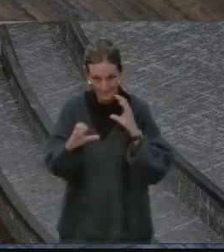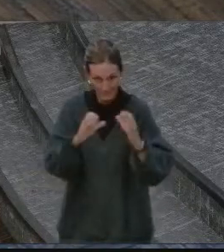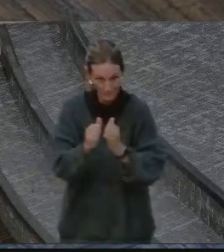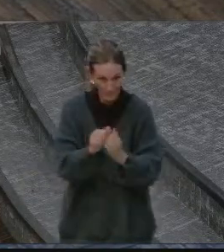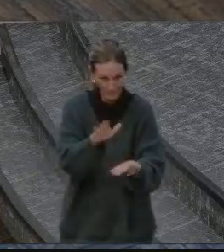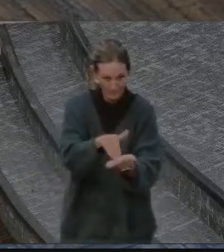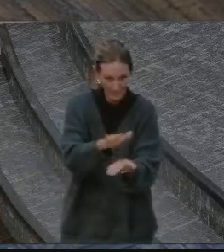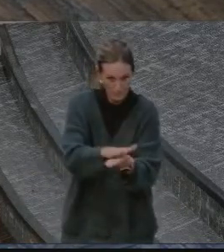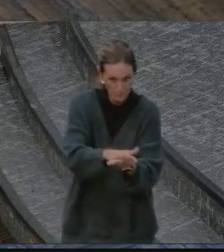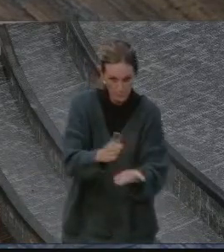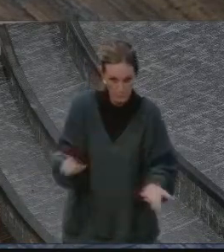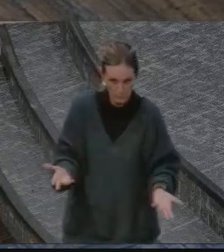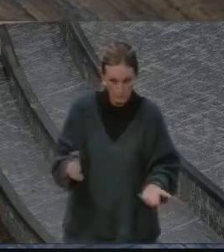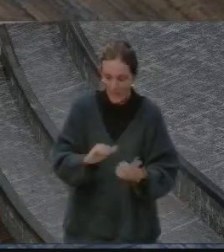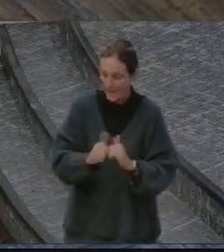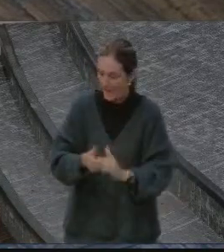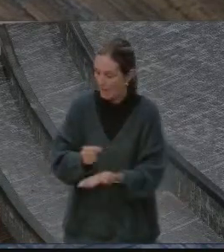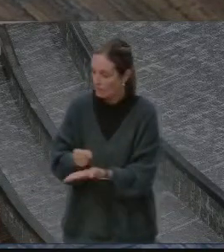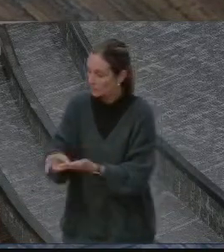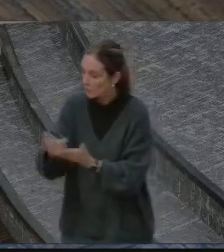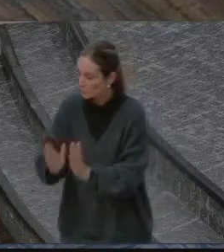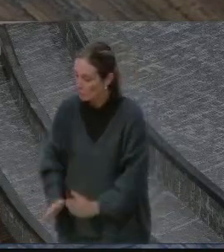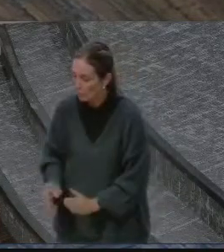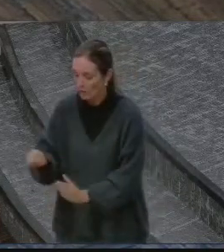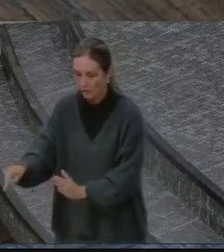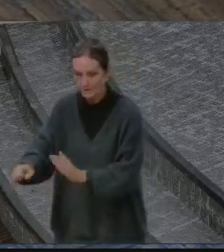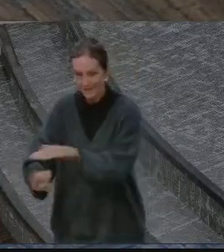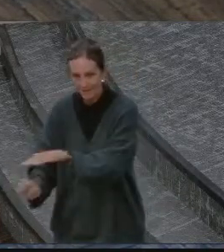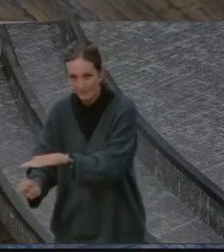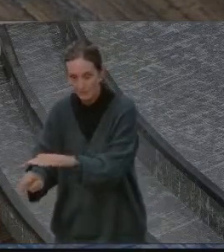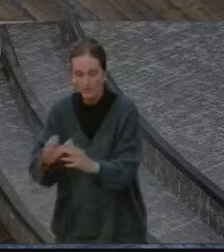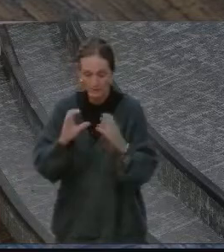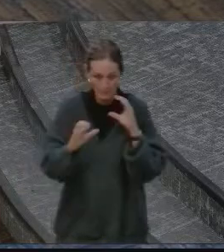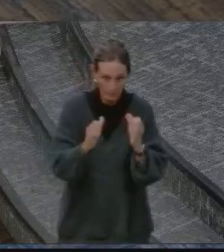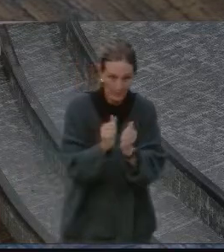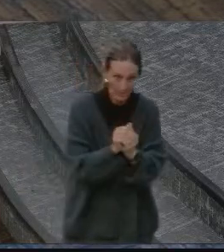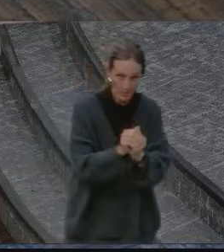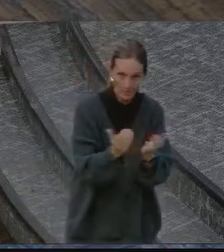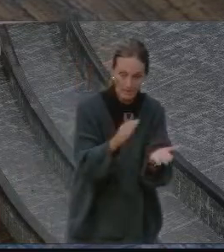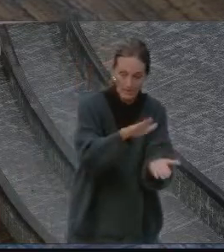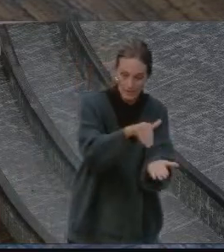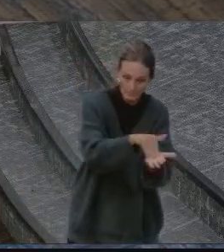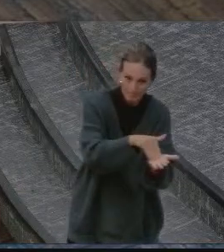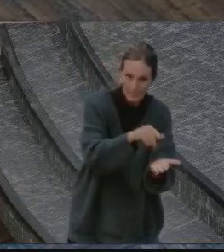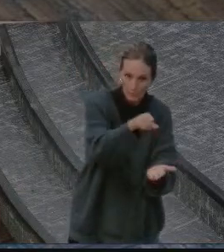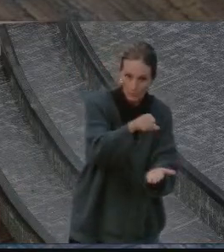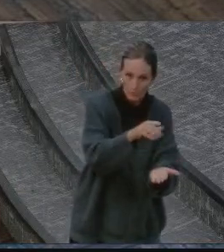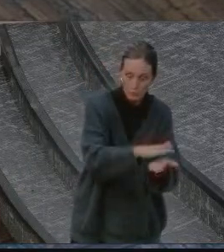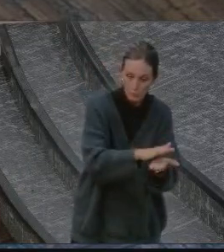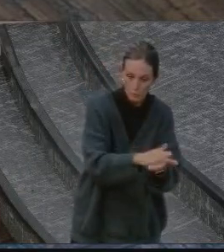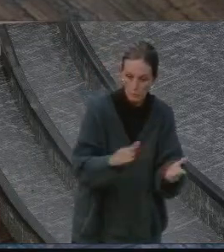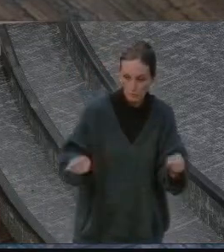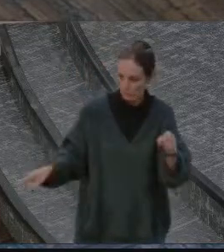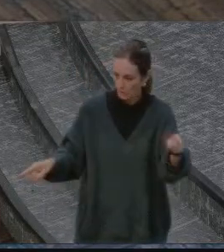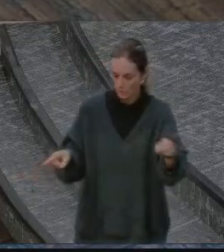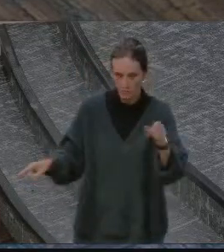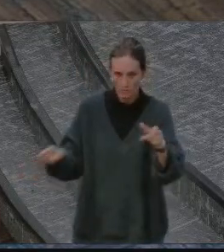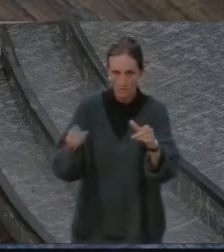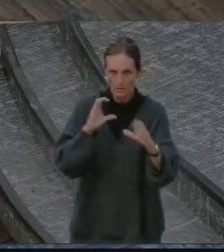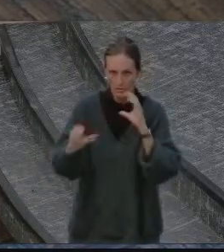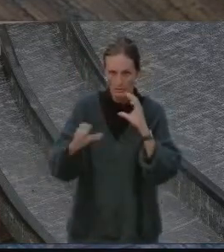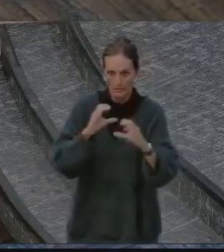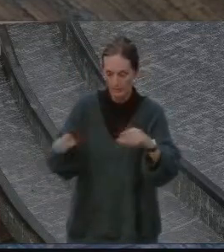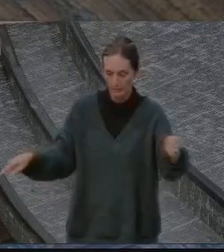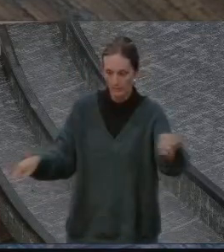social workers communicating with the middle school social workers so that we can provide that wraparound service that doesn't just stop, it continues through the continuum